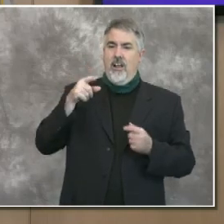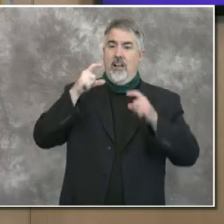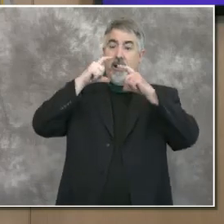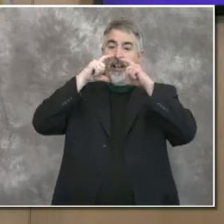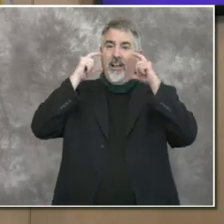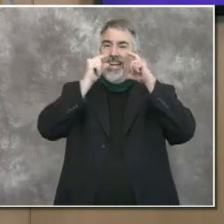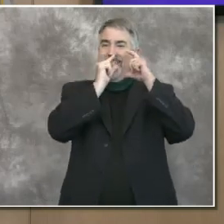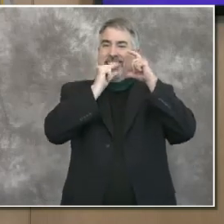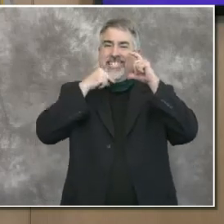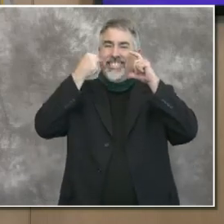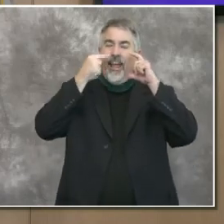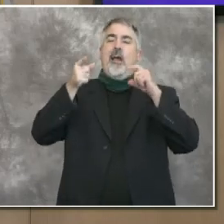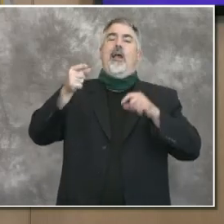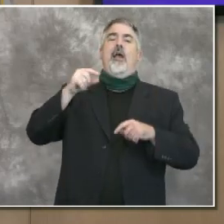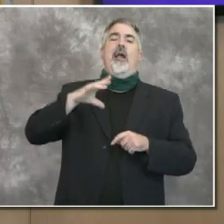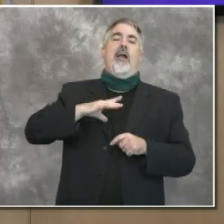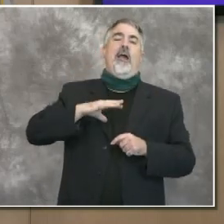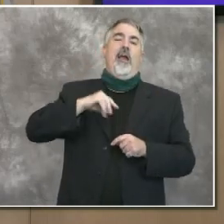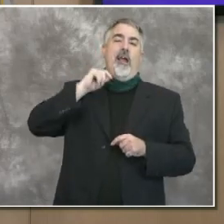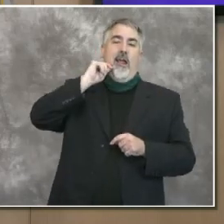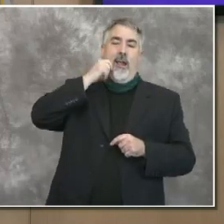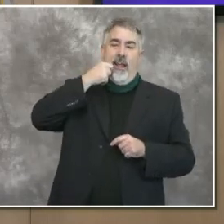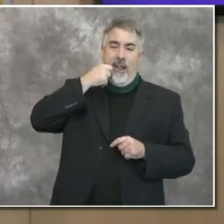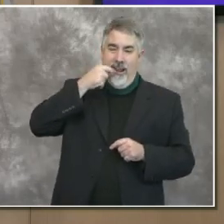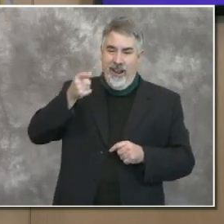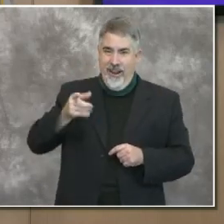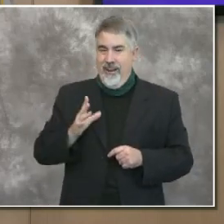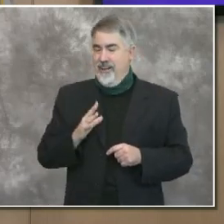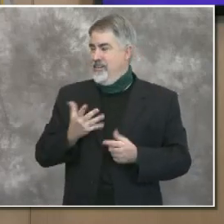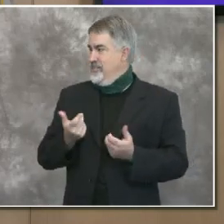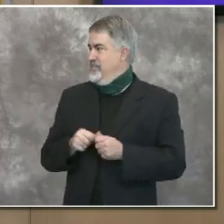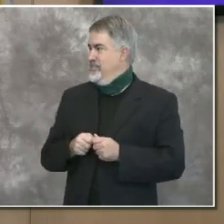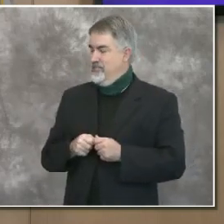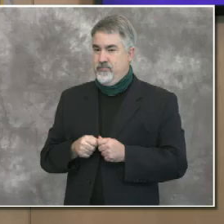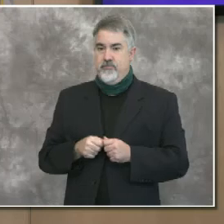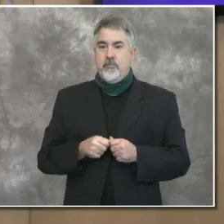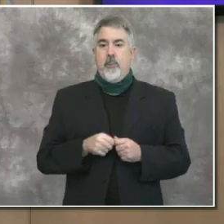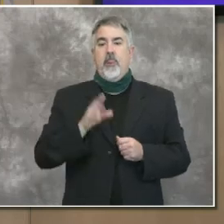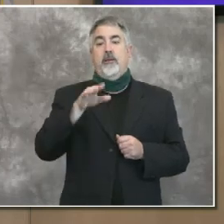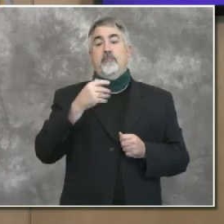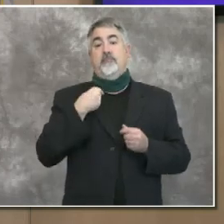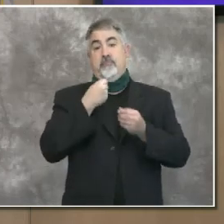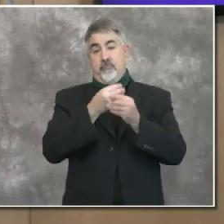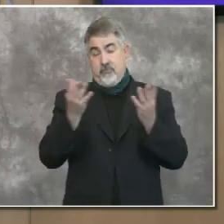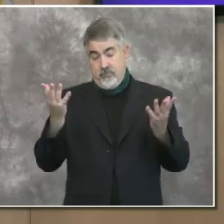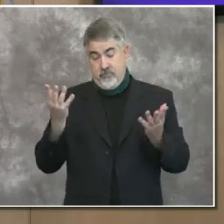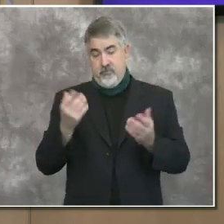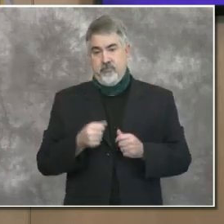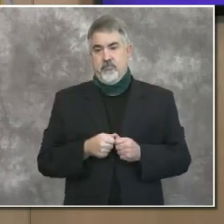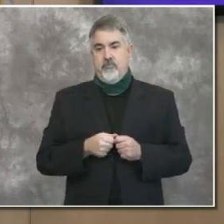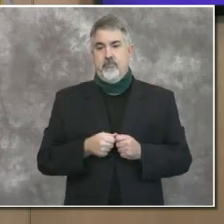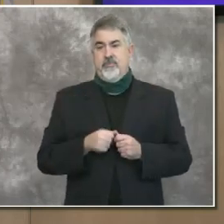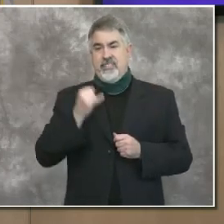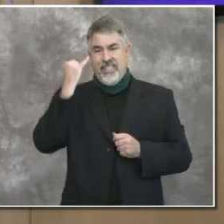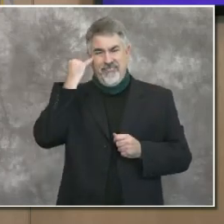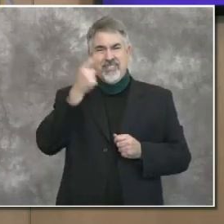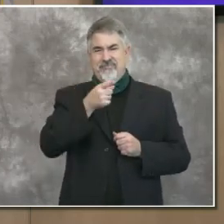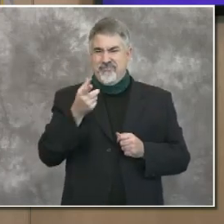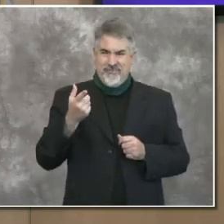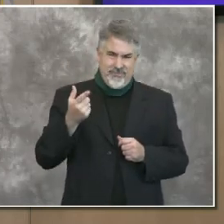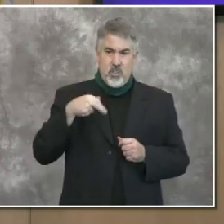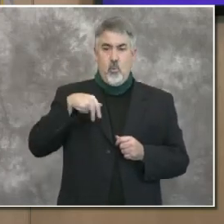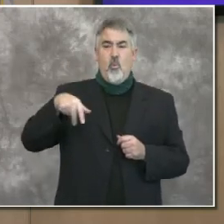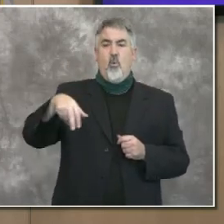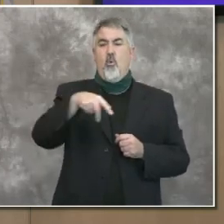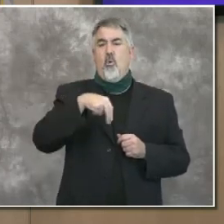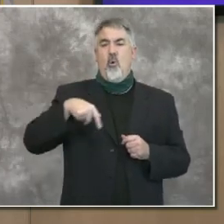to express yourself. But what we are asking is that if you're out walking in your neighborhood to get